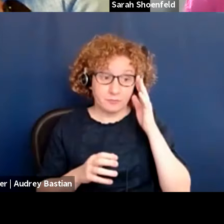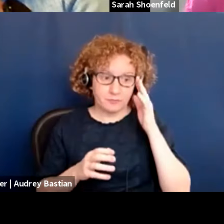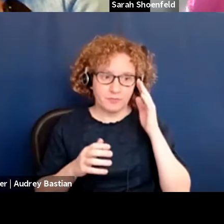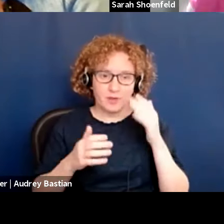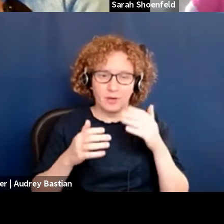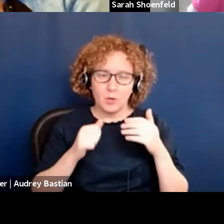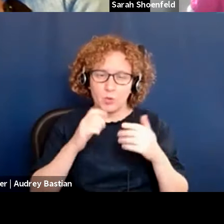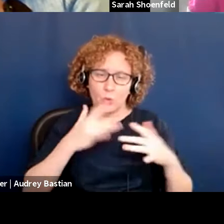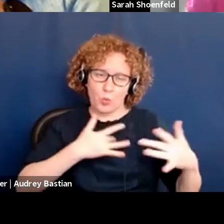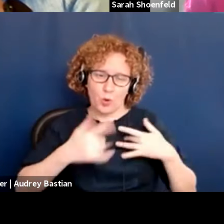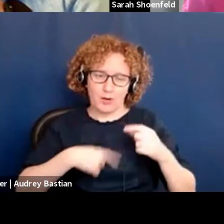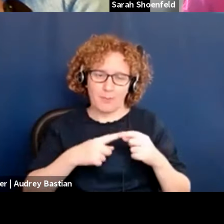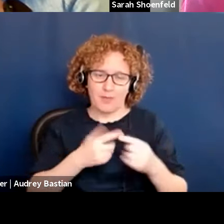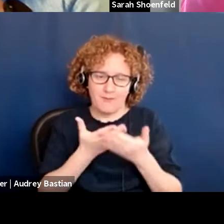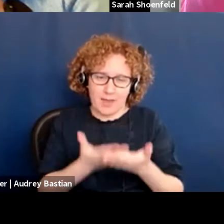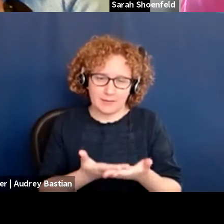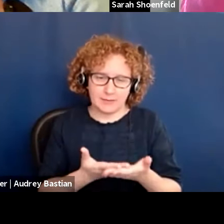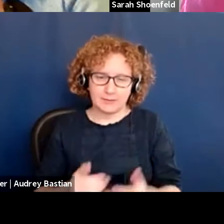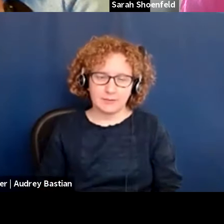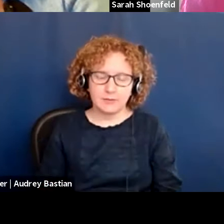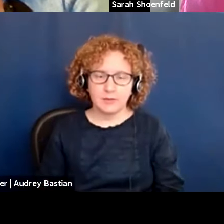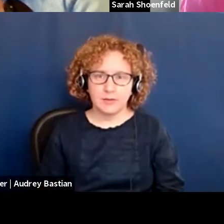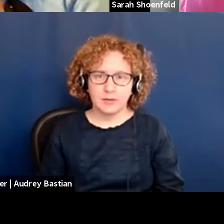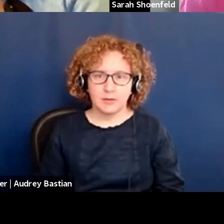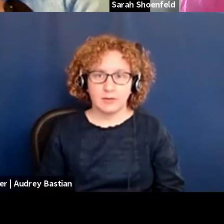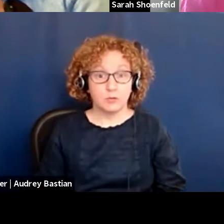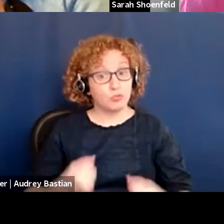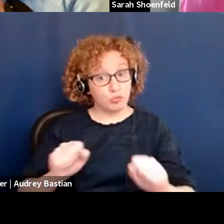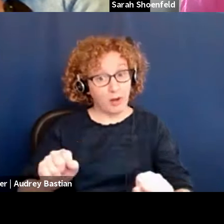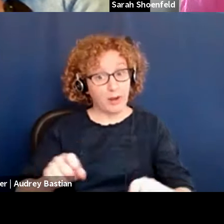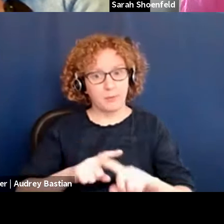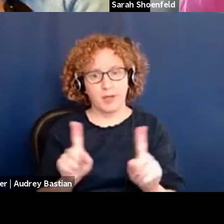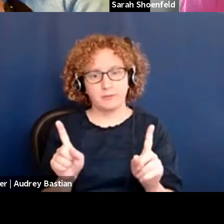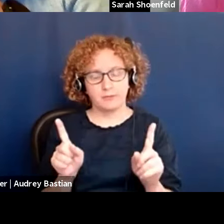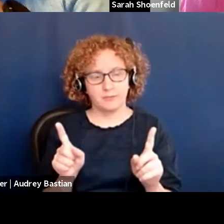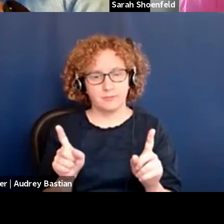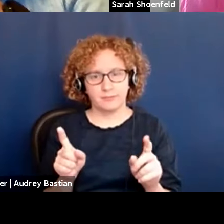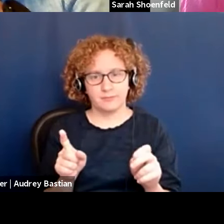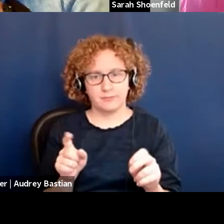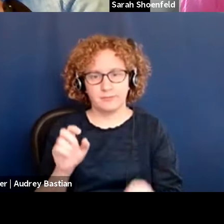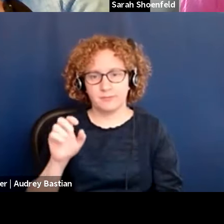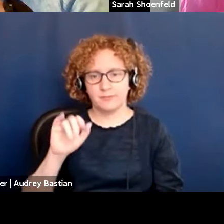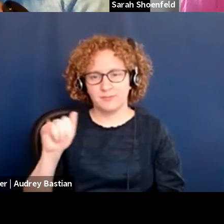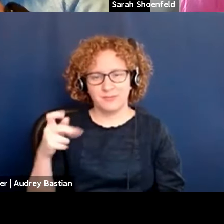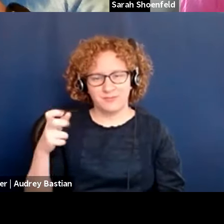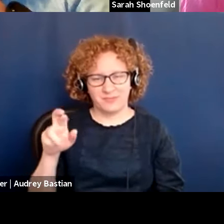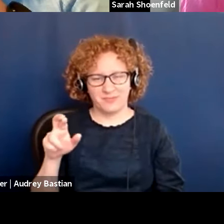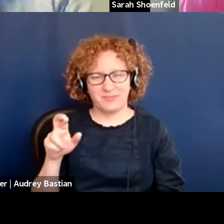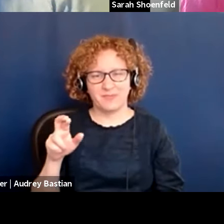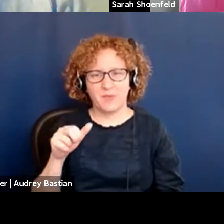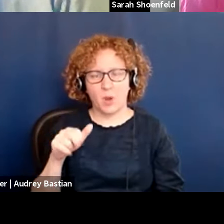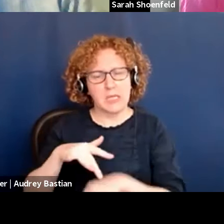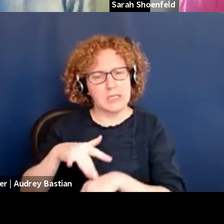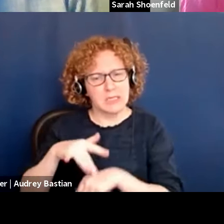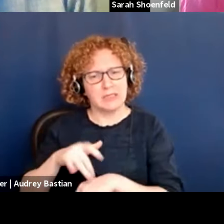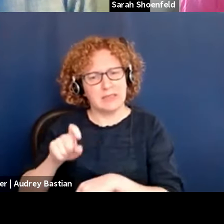about the facts. I mean, try for them, but don't. Oral history. Don't get hung up on the fact.